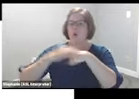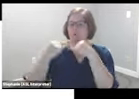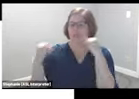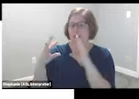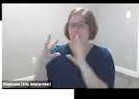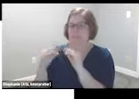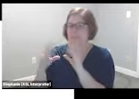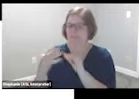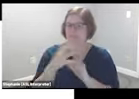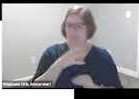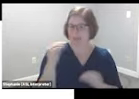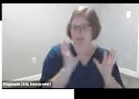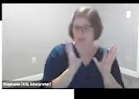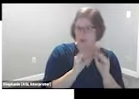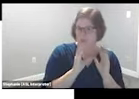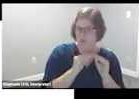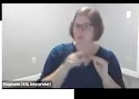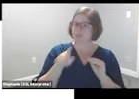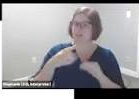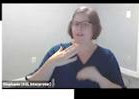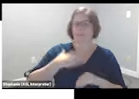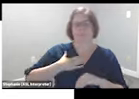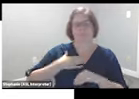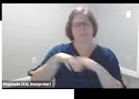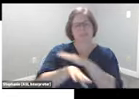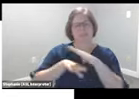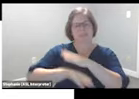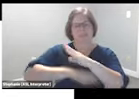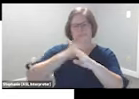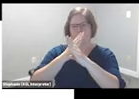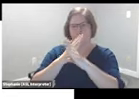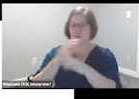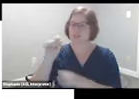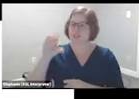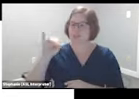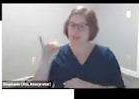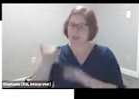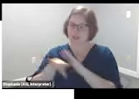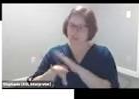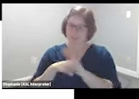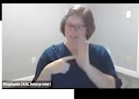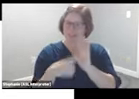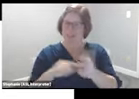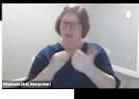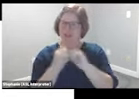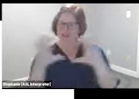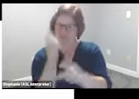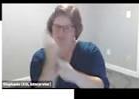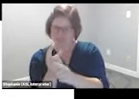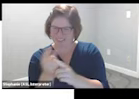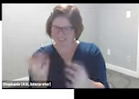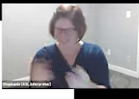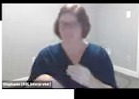had accessibility barriers, and SciAccess 2020 is a fantastic example of how to do this right. And inclusive virtual